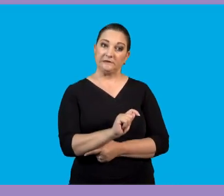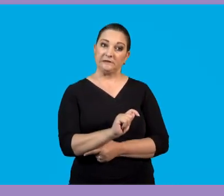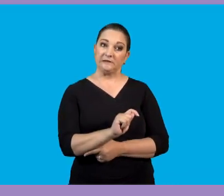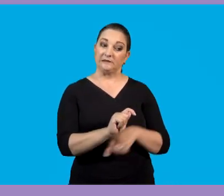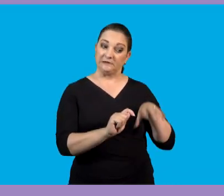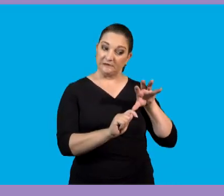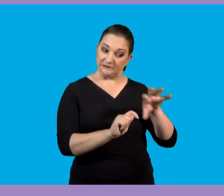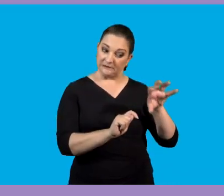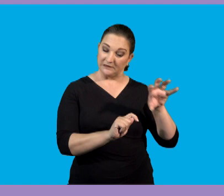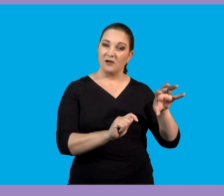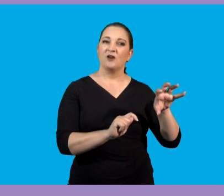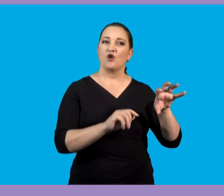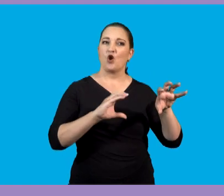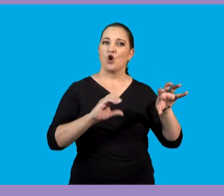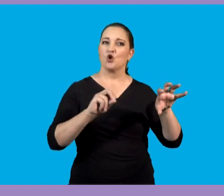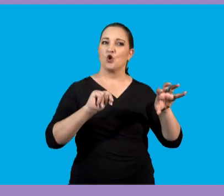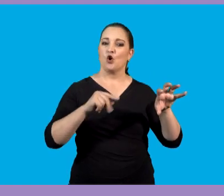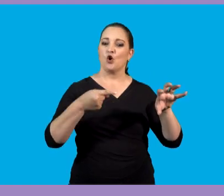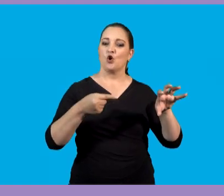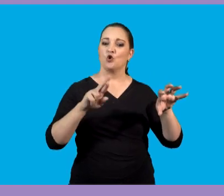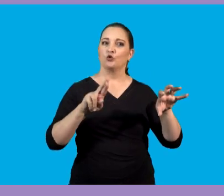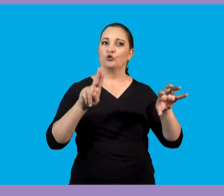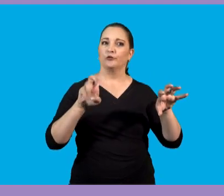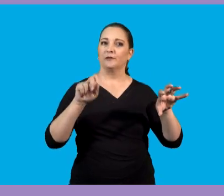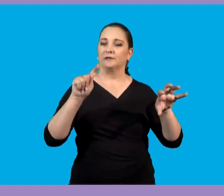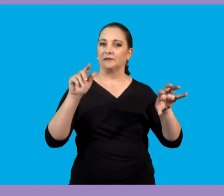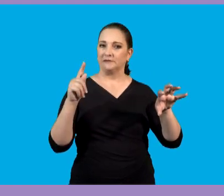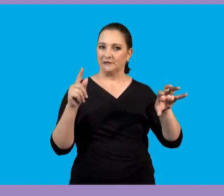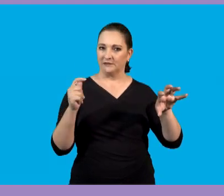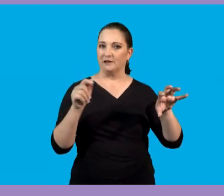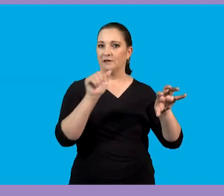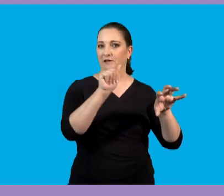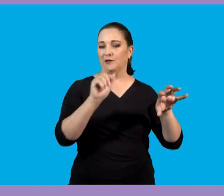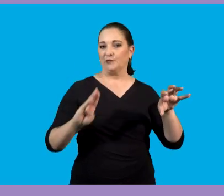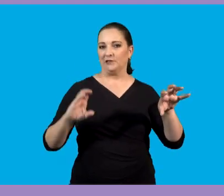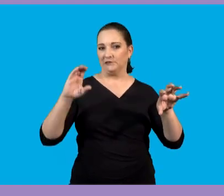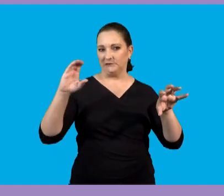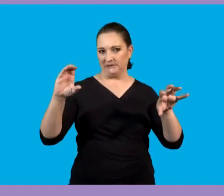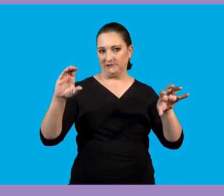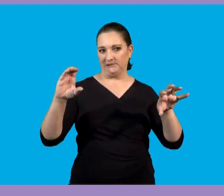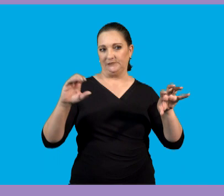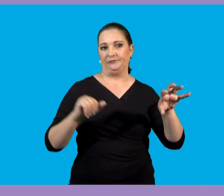RST, and that is congruent to triangle ABC.